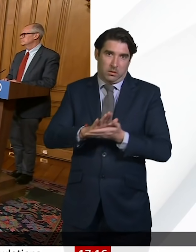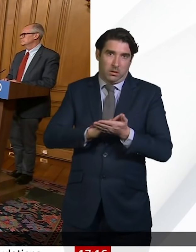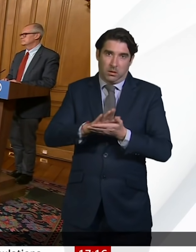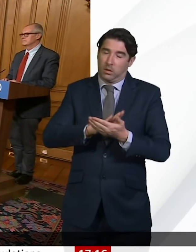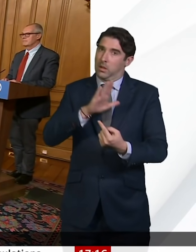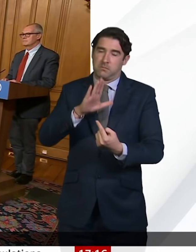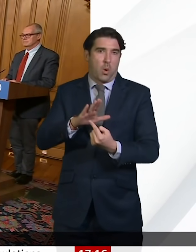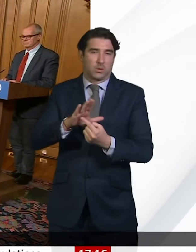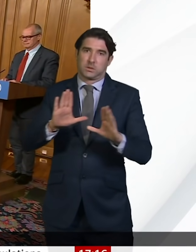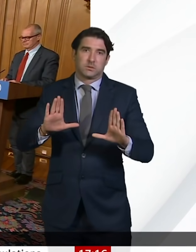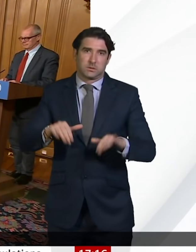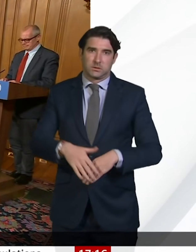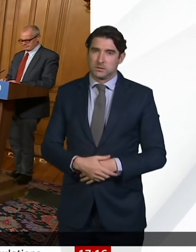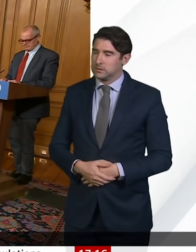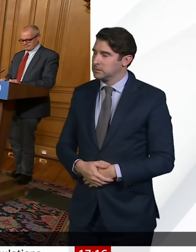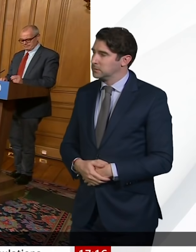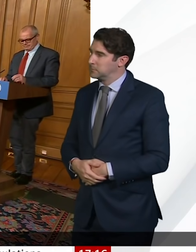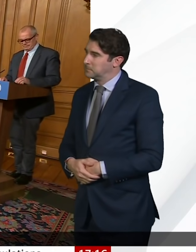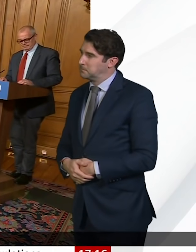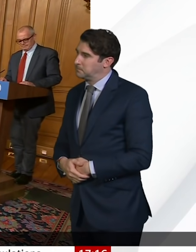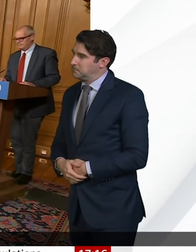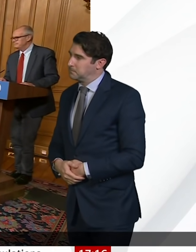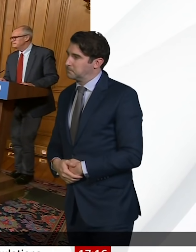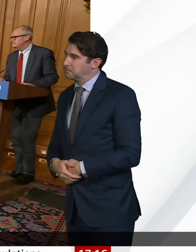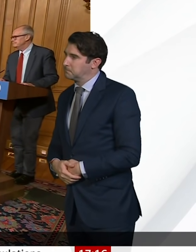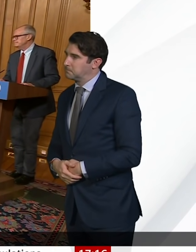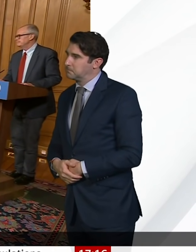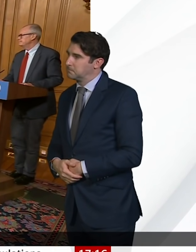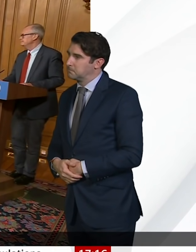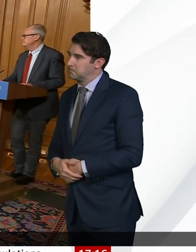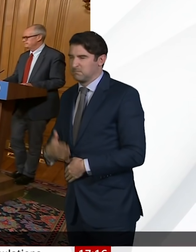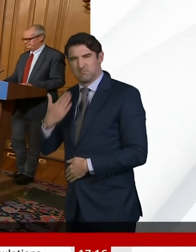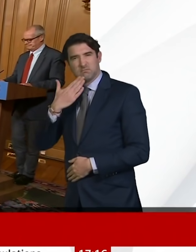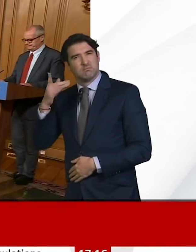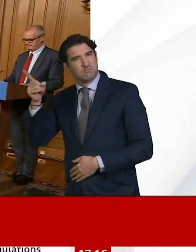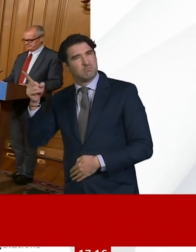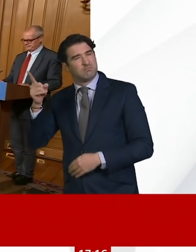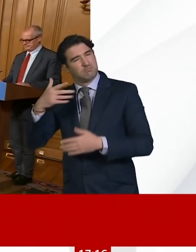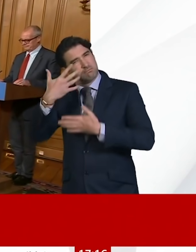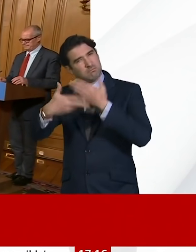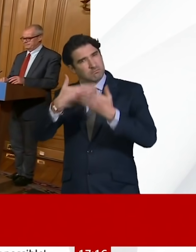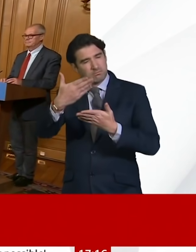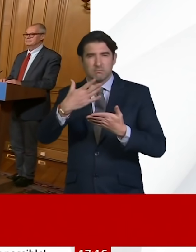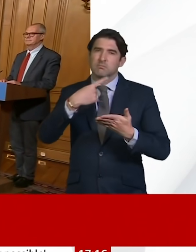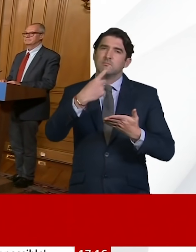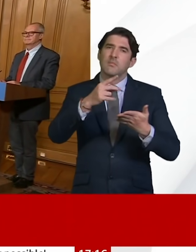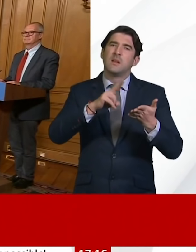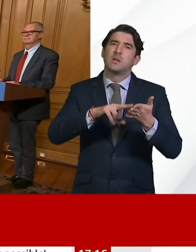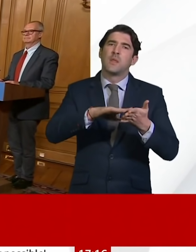much, Chris. And I think that point about the NHS and the capacity of the NHS and the openness of the NHS to people